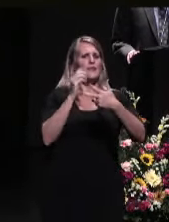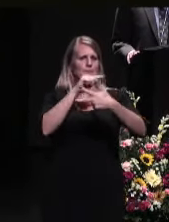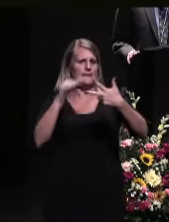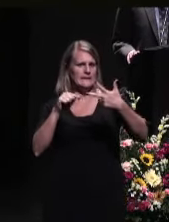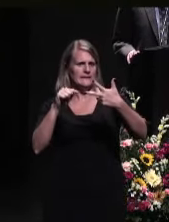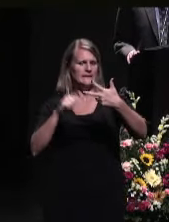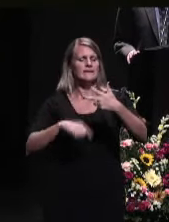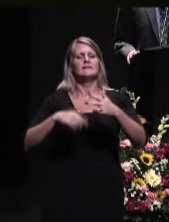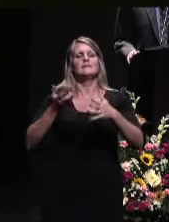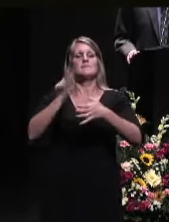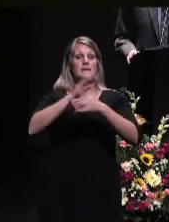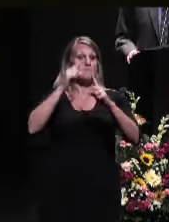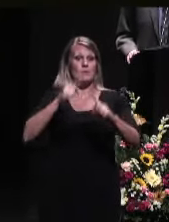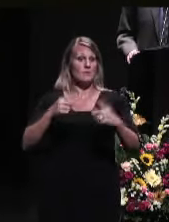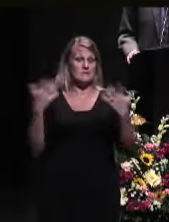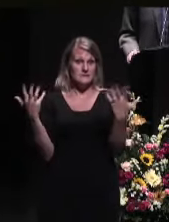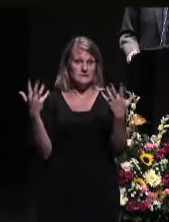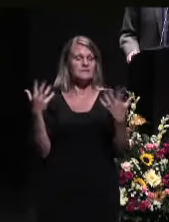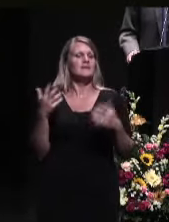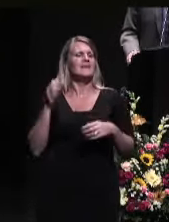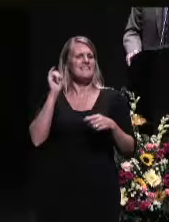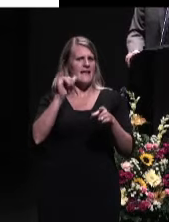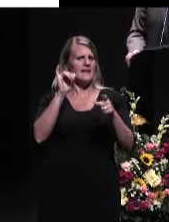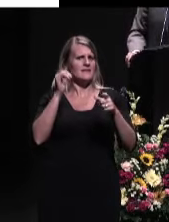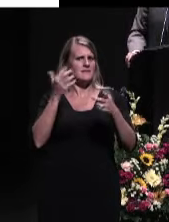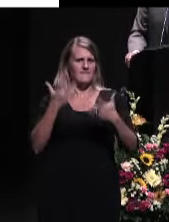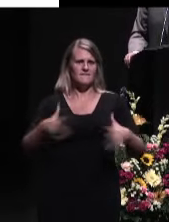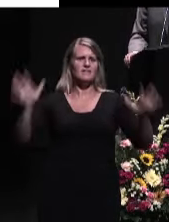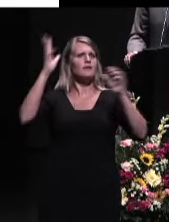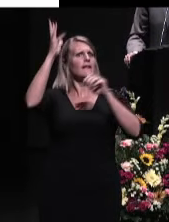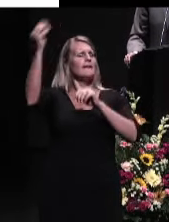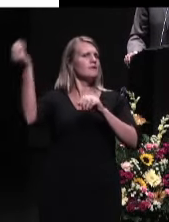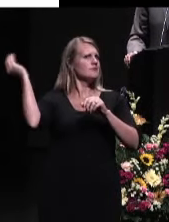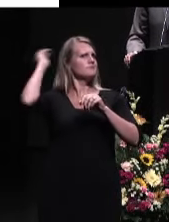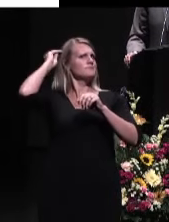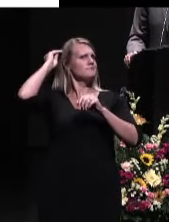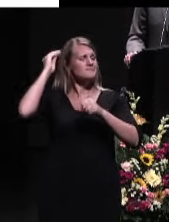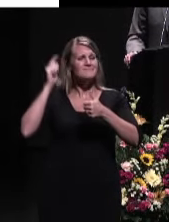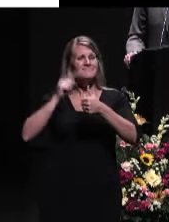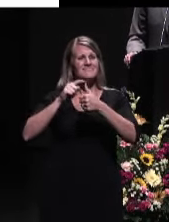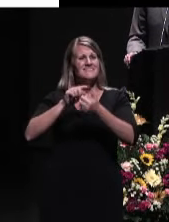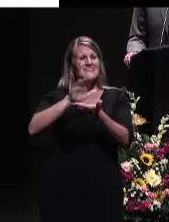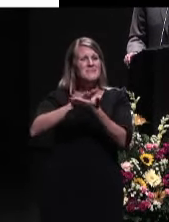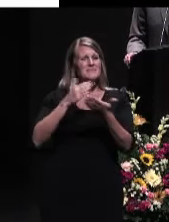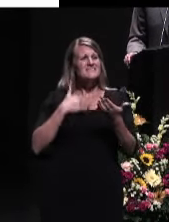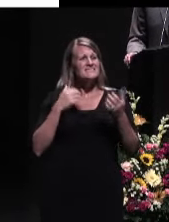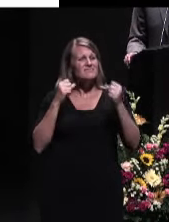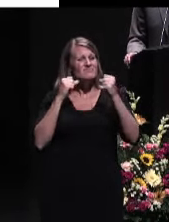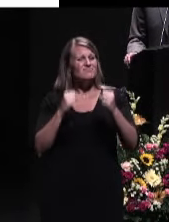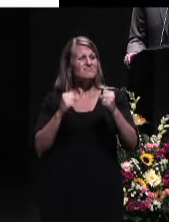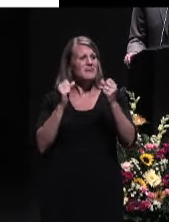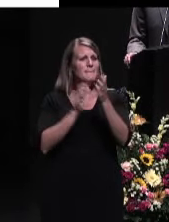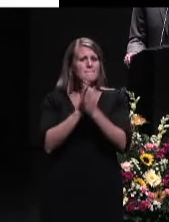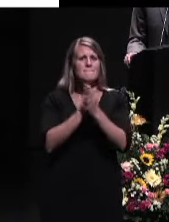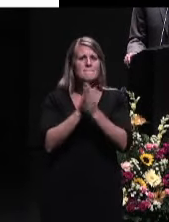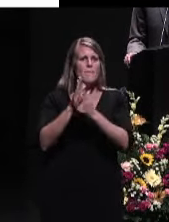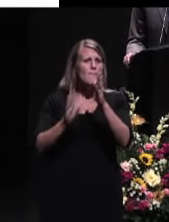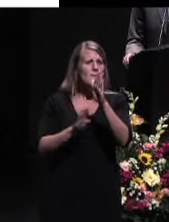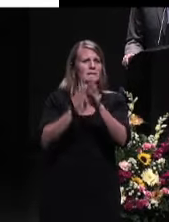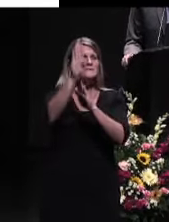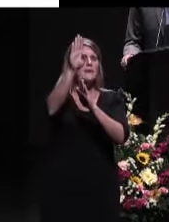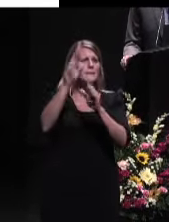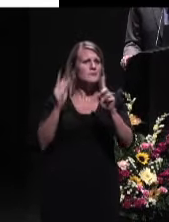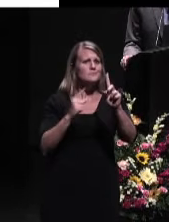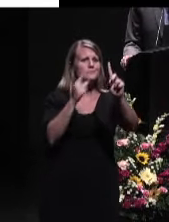three main points that I want you to leave with. This campus has significant momentum, arguably some of the greatest momentum that we've had.